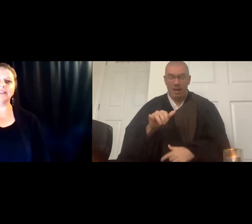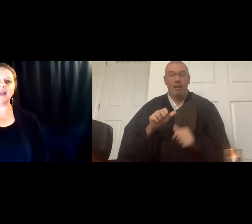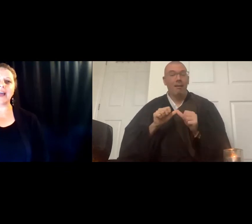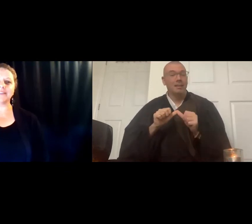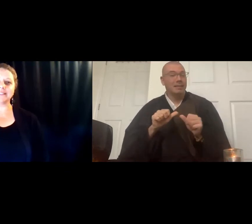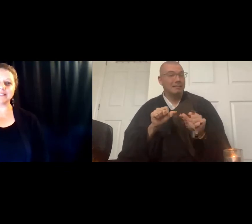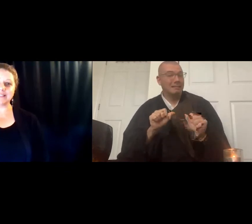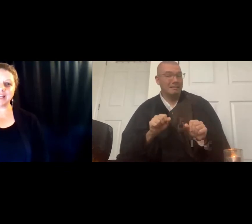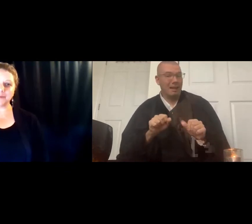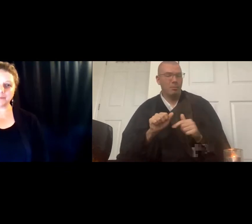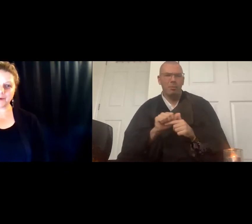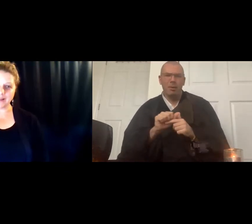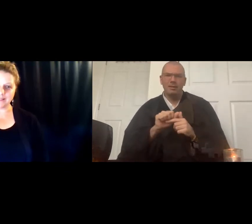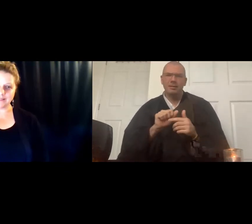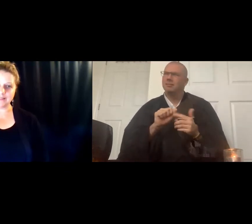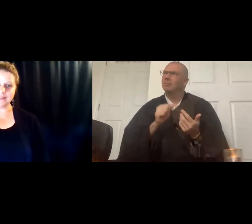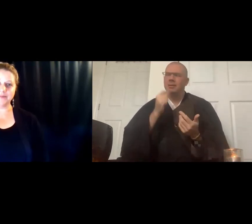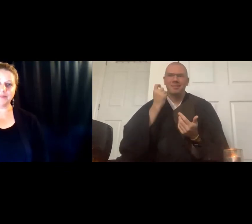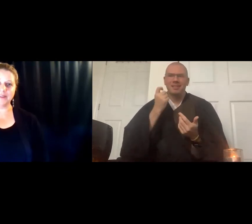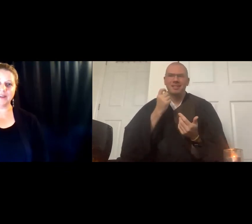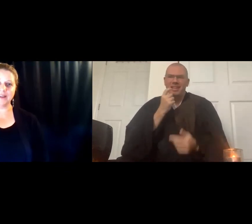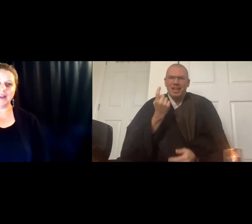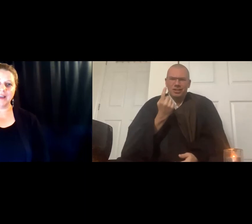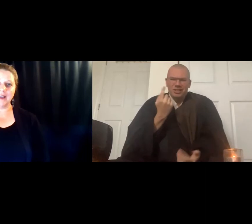We need to have a sustainable practice.